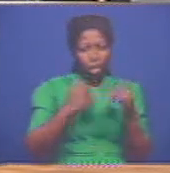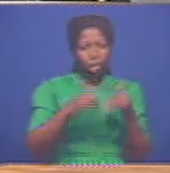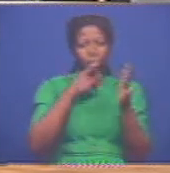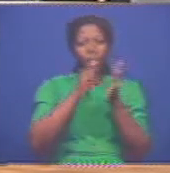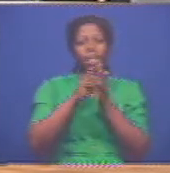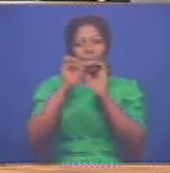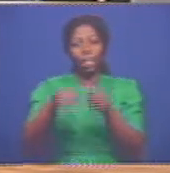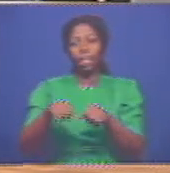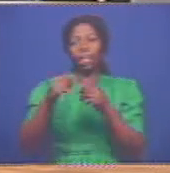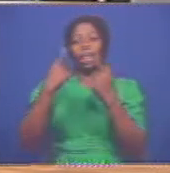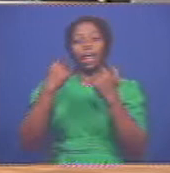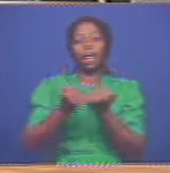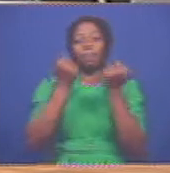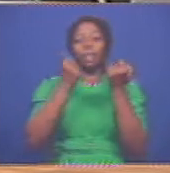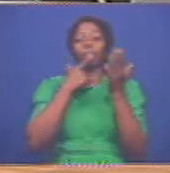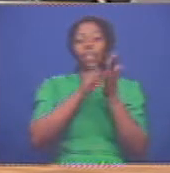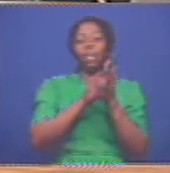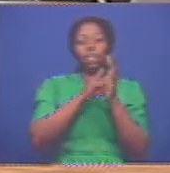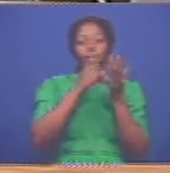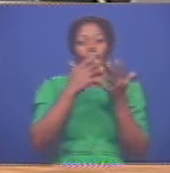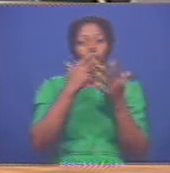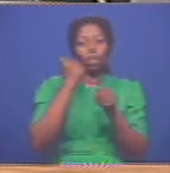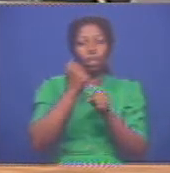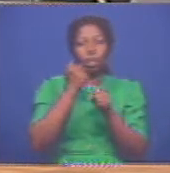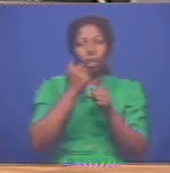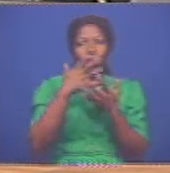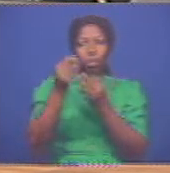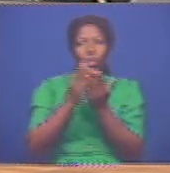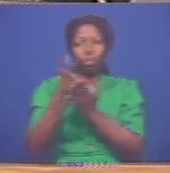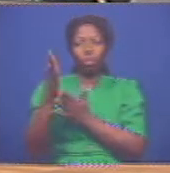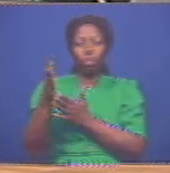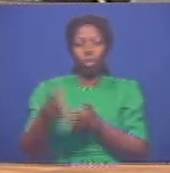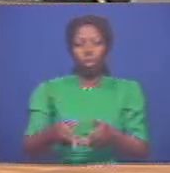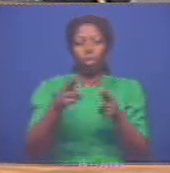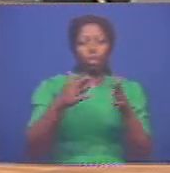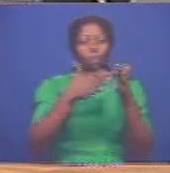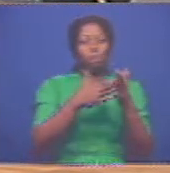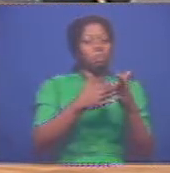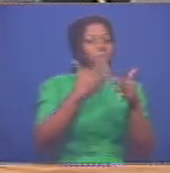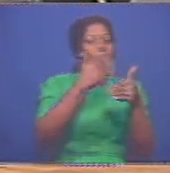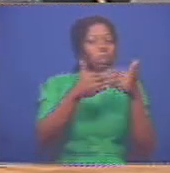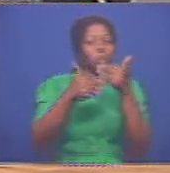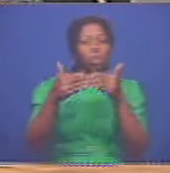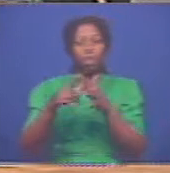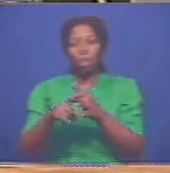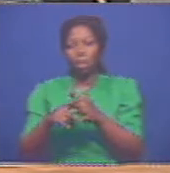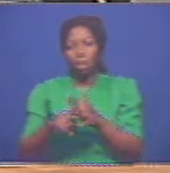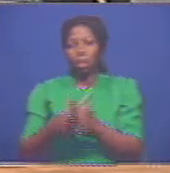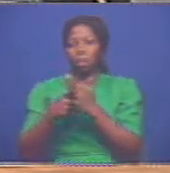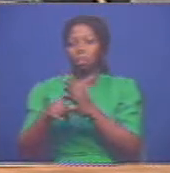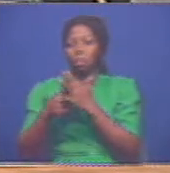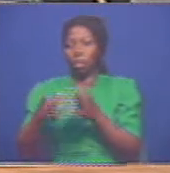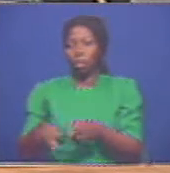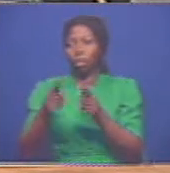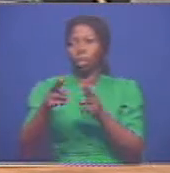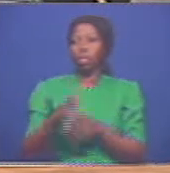pass. So that you go through all the roadblocks. There are laws that need to be repealed. Charles Hinger, the PS for